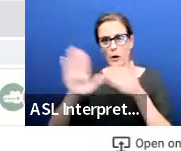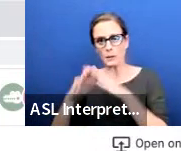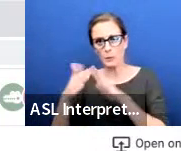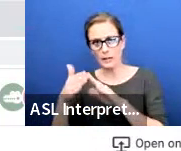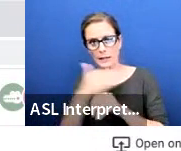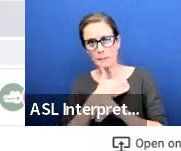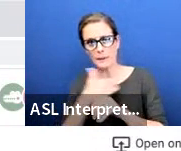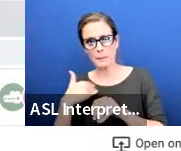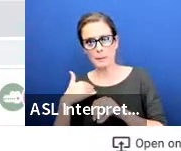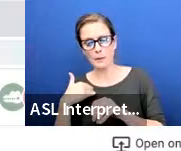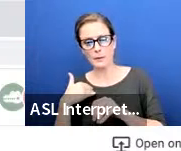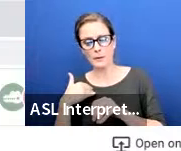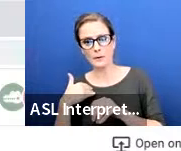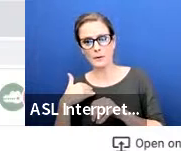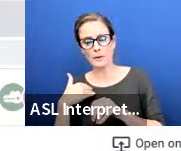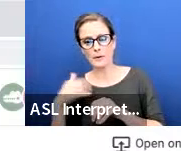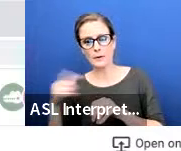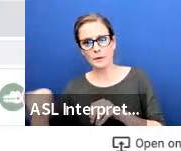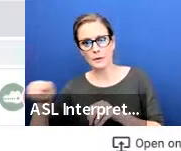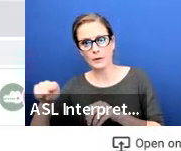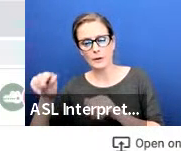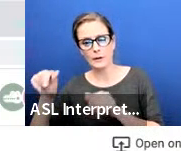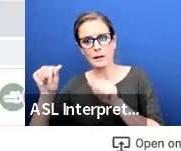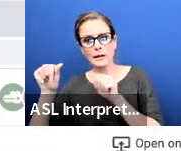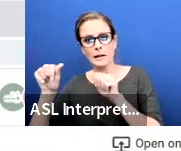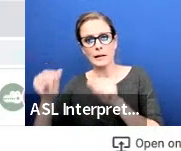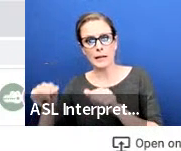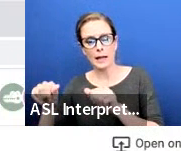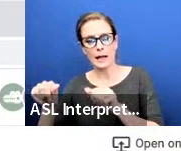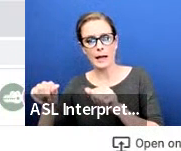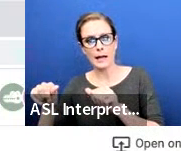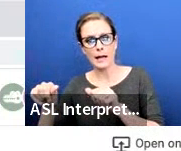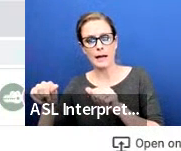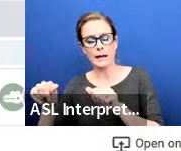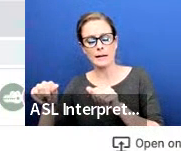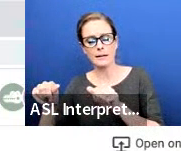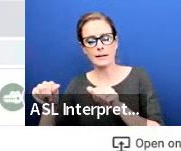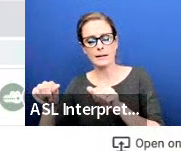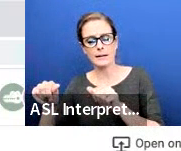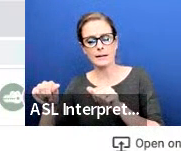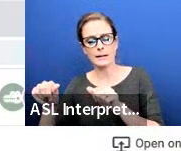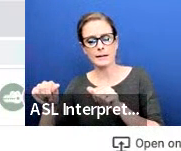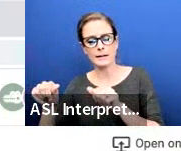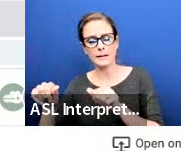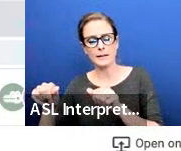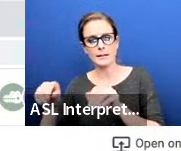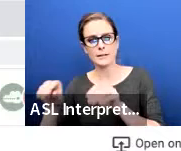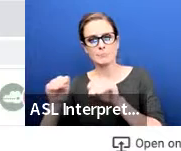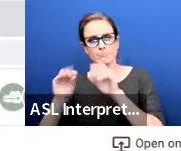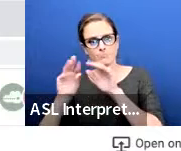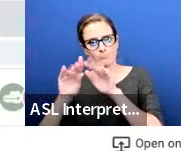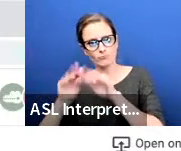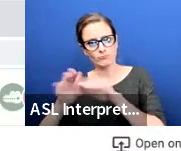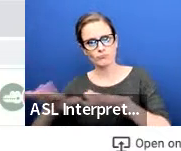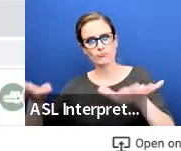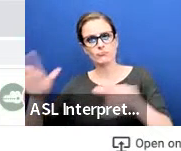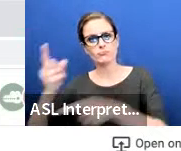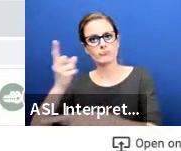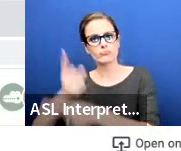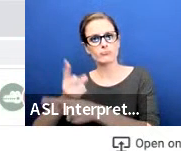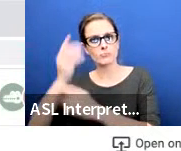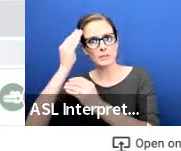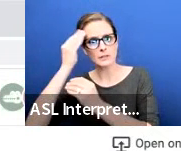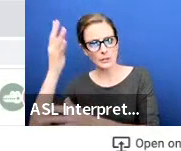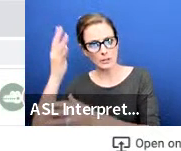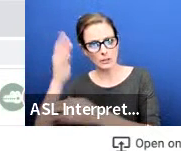be able to inform you, with messages that are correct and not